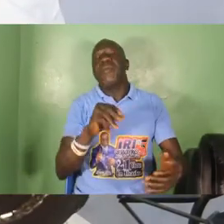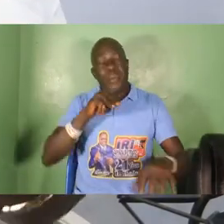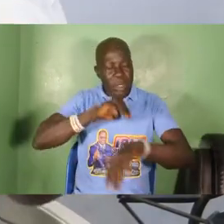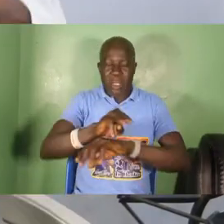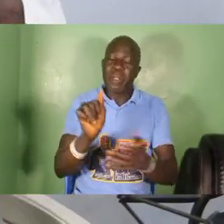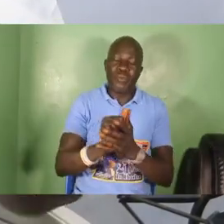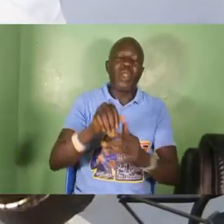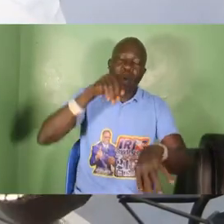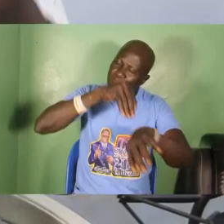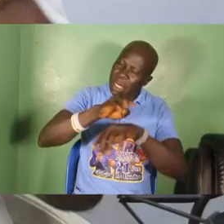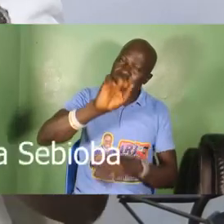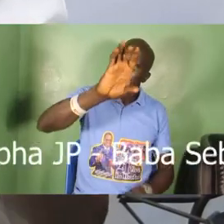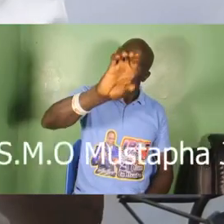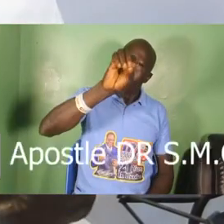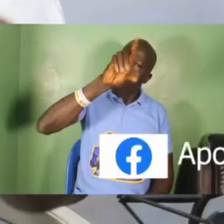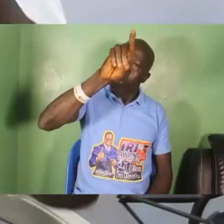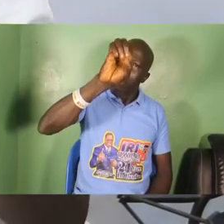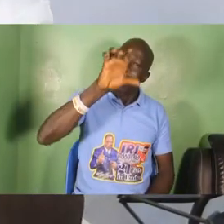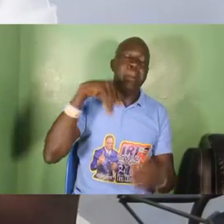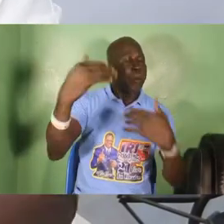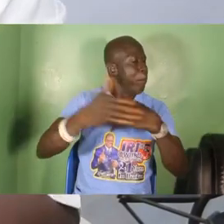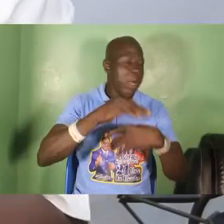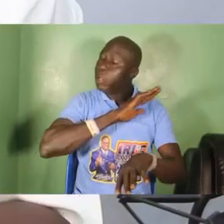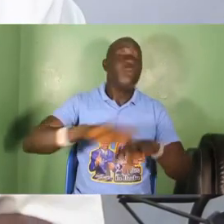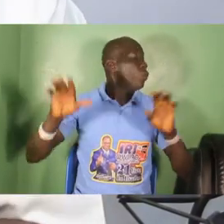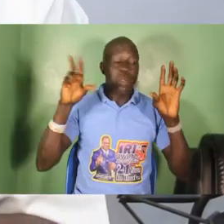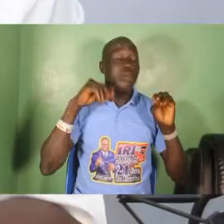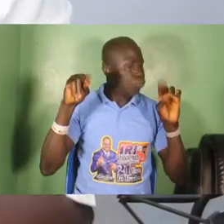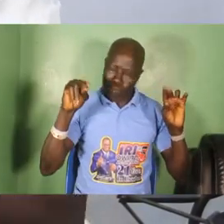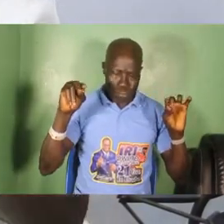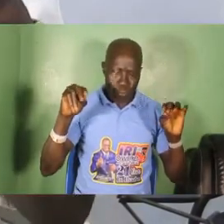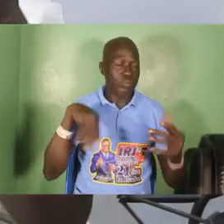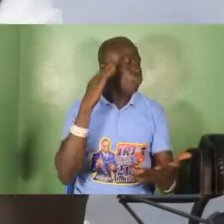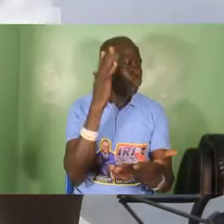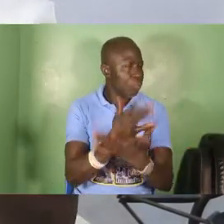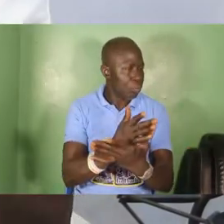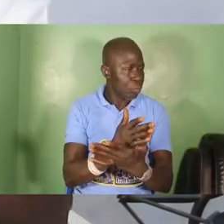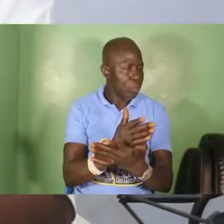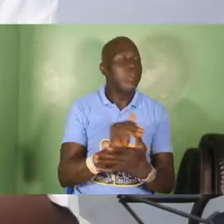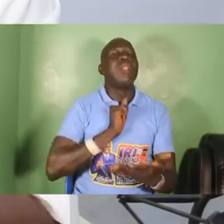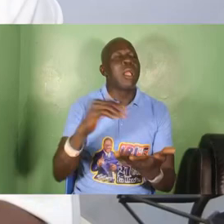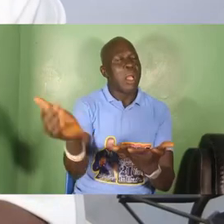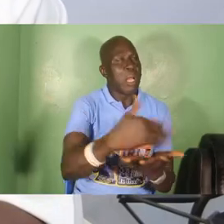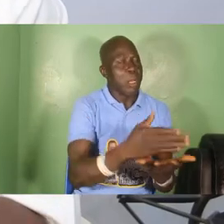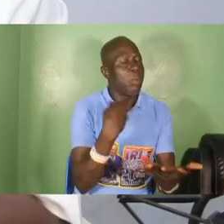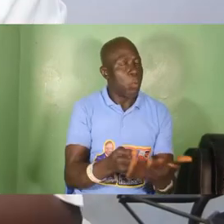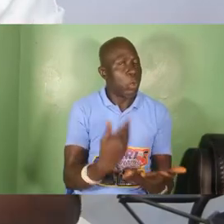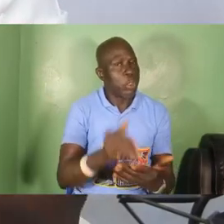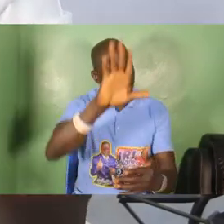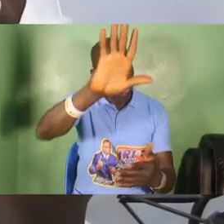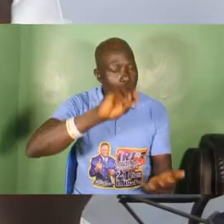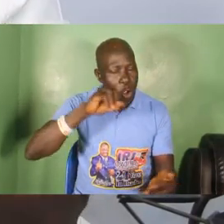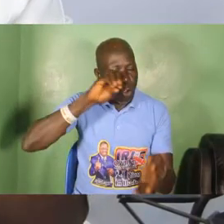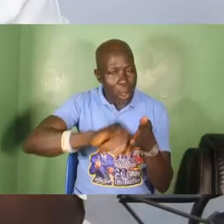that comes your phone send there ba won send it back abi ko pe ma pe number yen o number 1 won le fi ko wo la kan ti they can took all